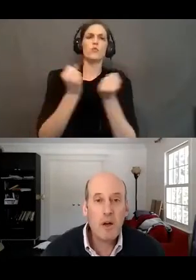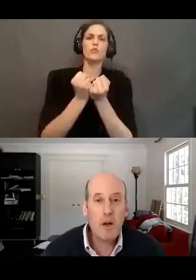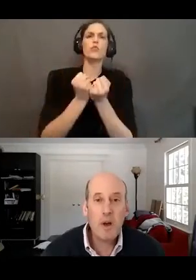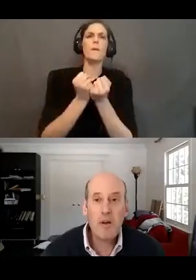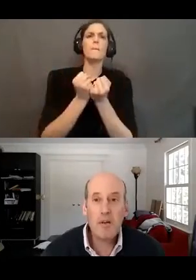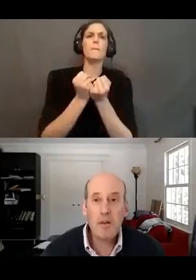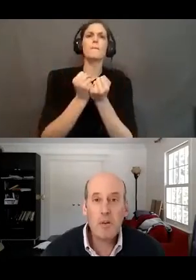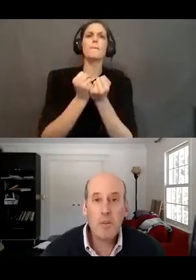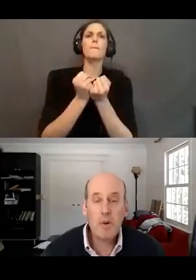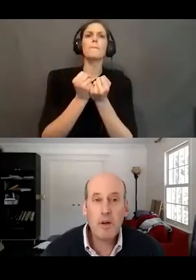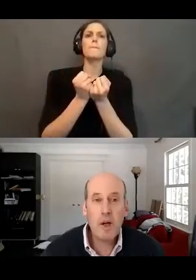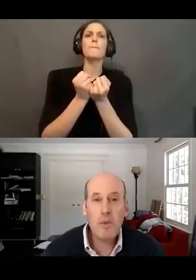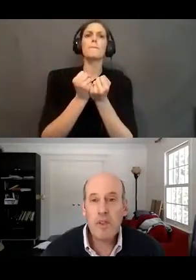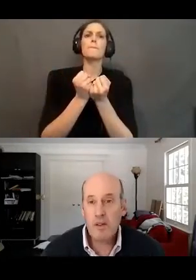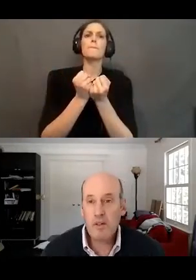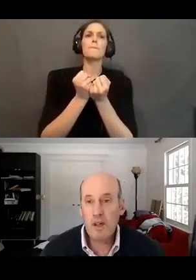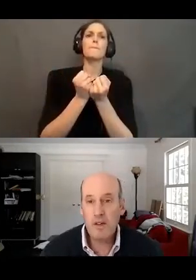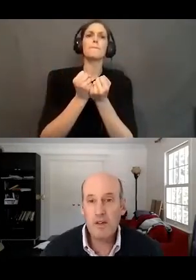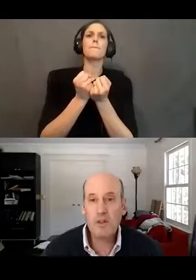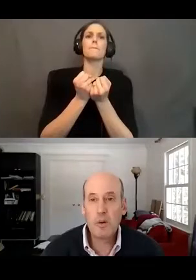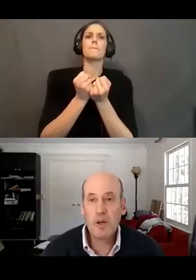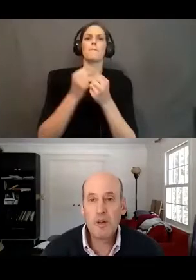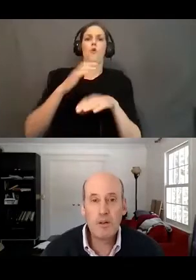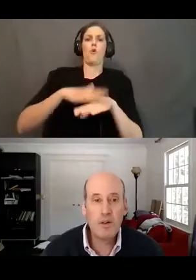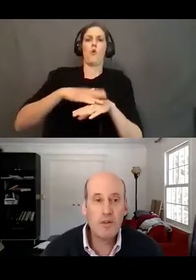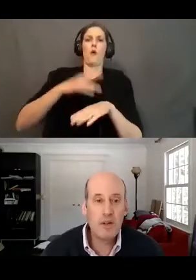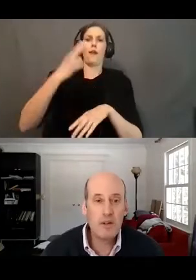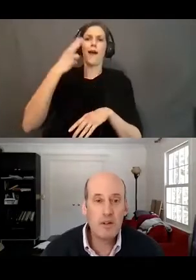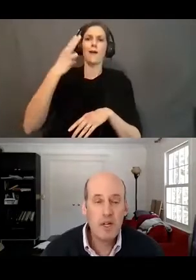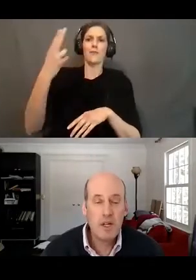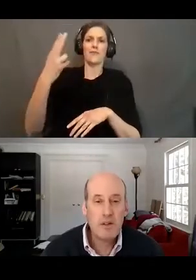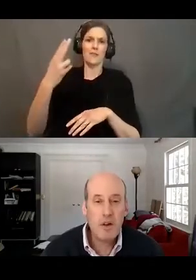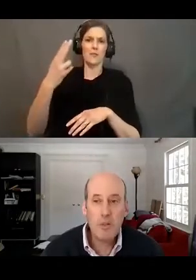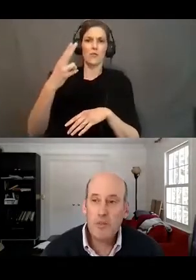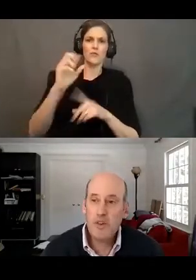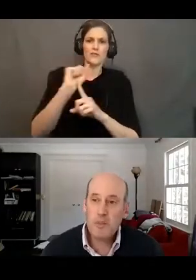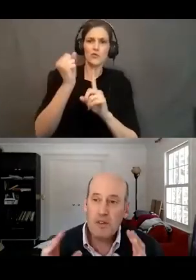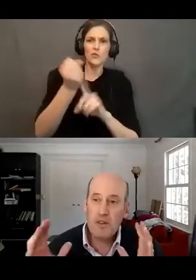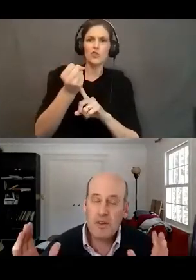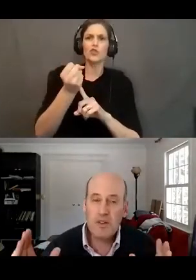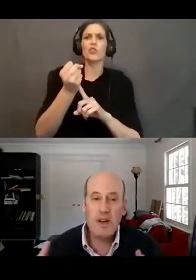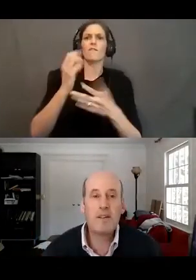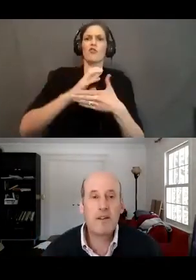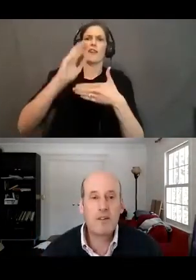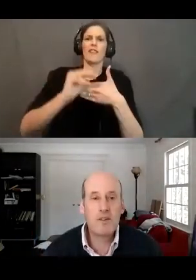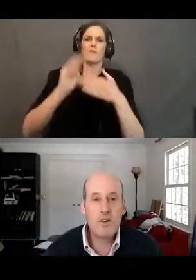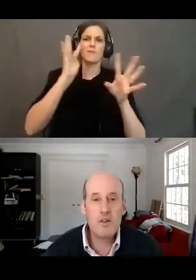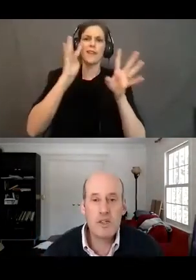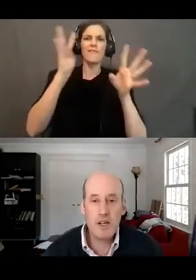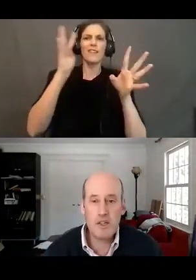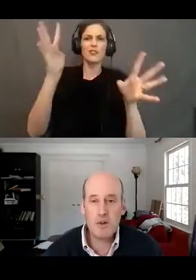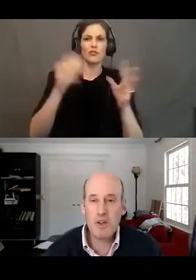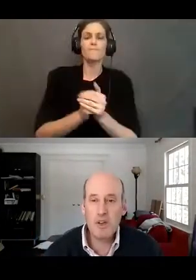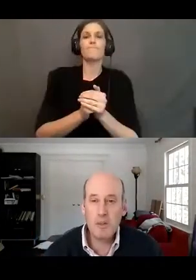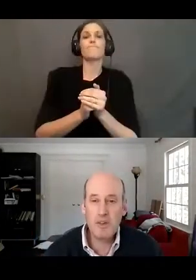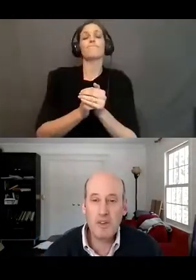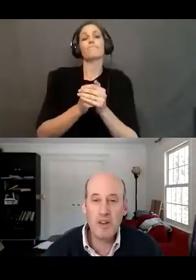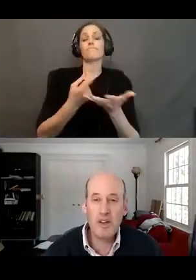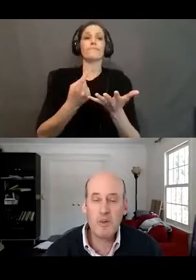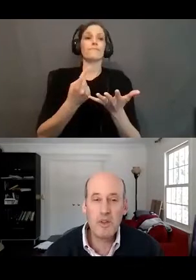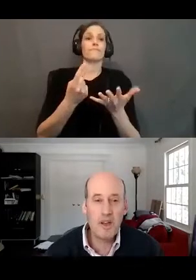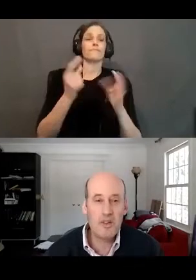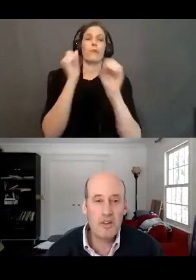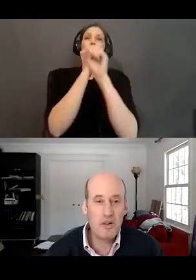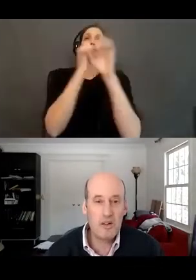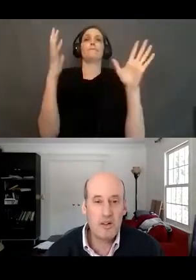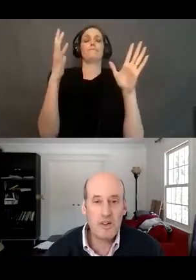today around a hypothetical case of curricular innovation. So just picture this context. There's a new science curriculum that's aligned